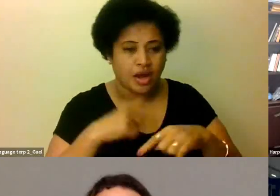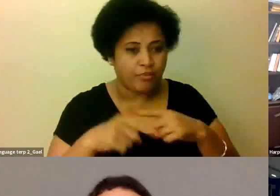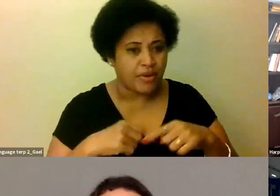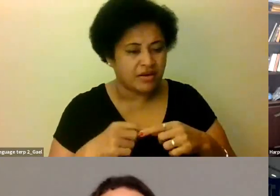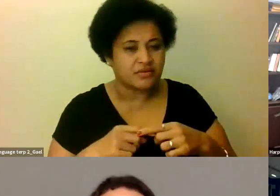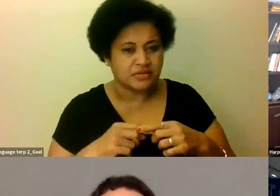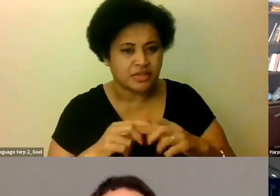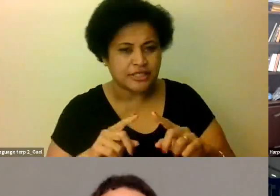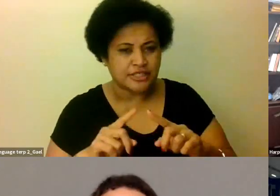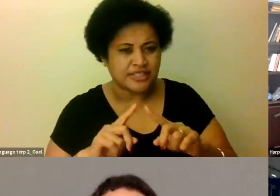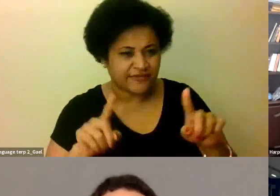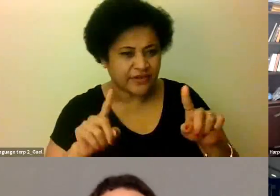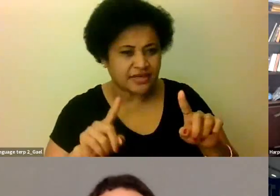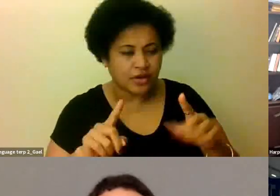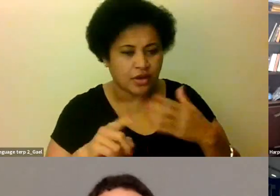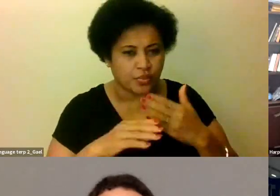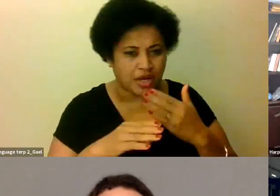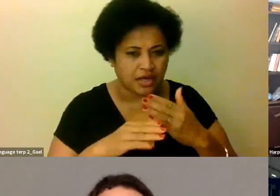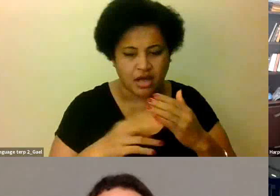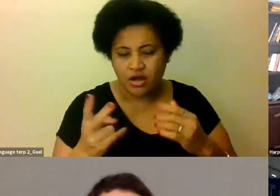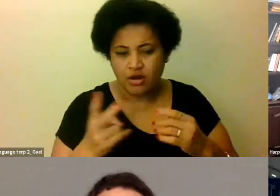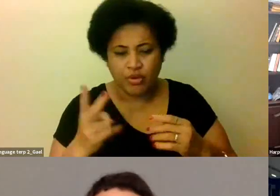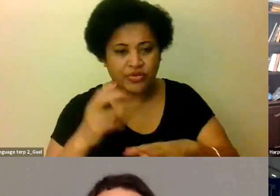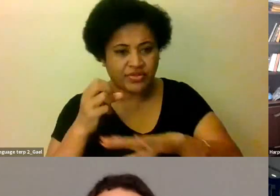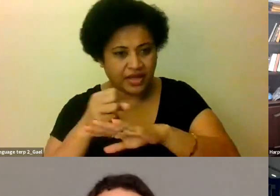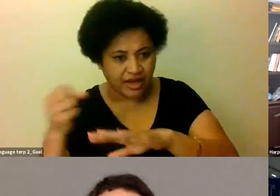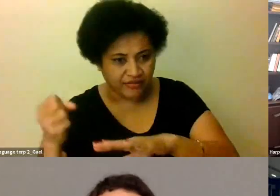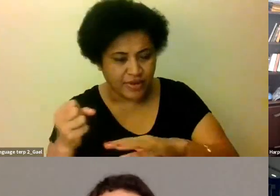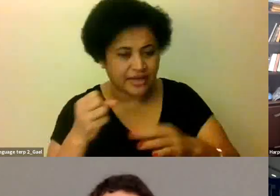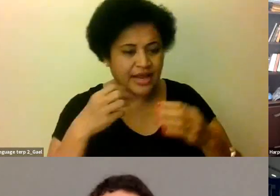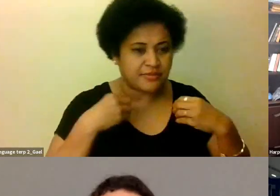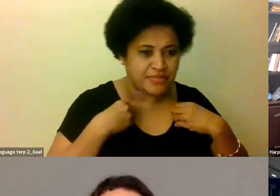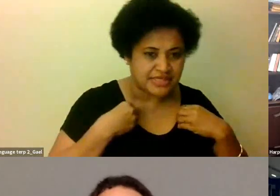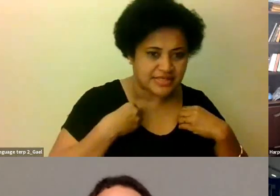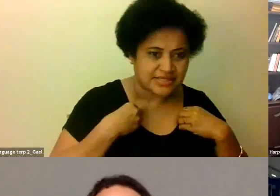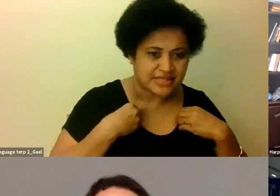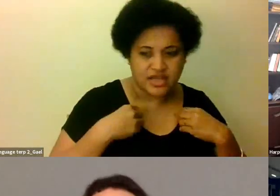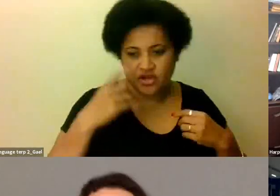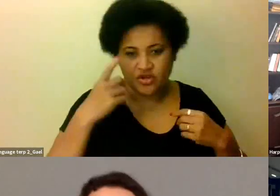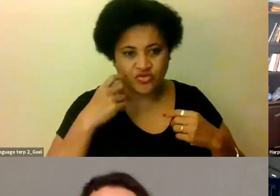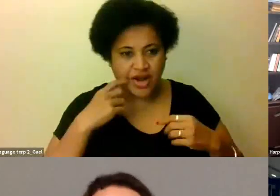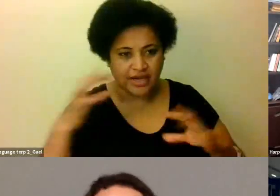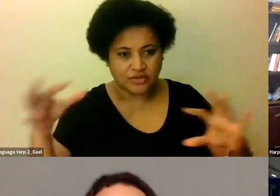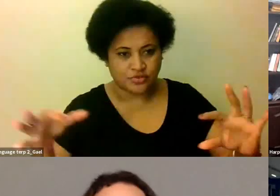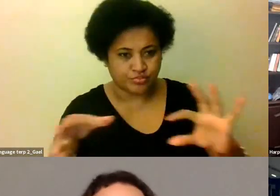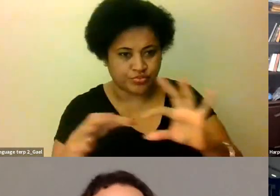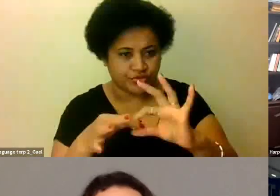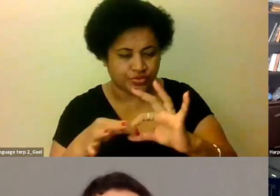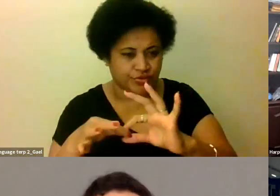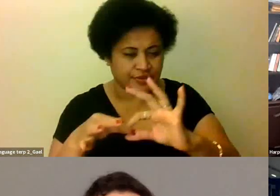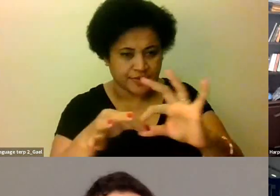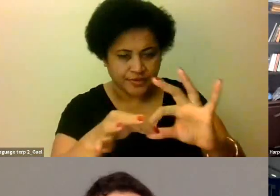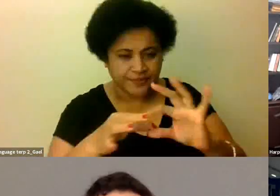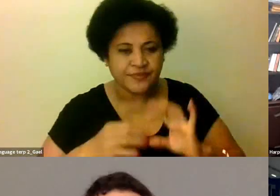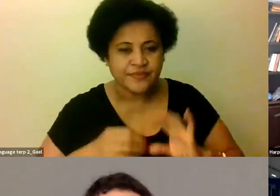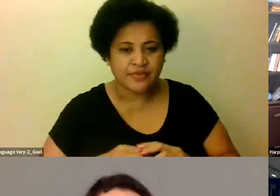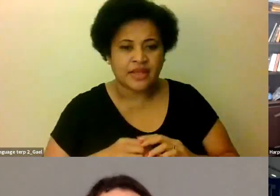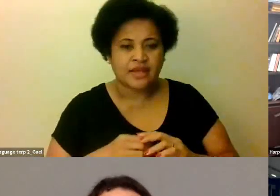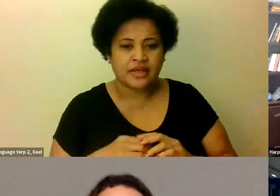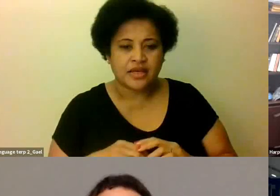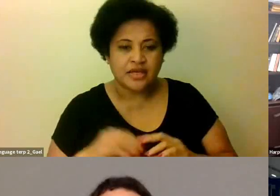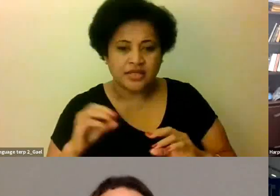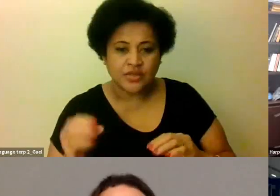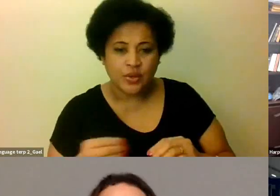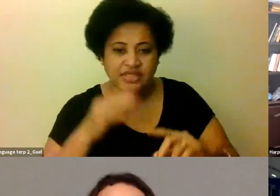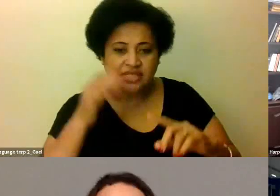that both governments and businesses are trying to navigate, and how important it is to